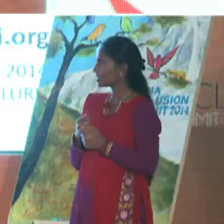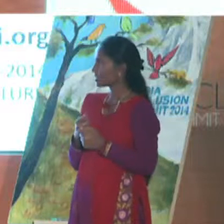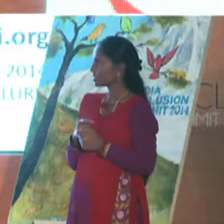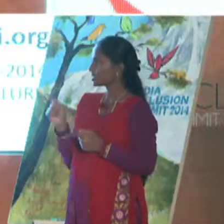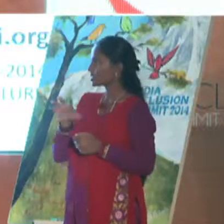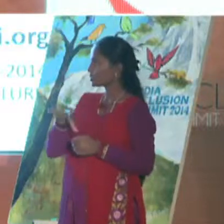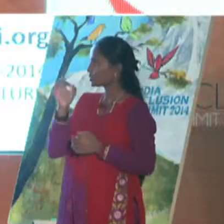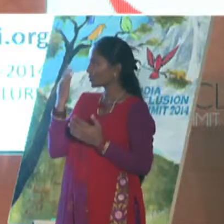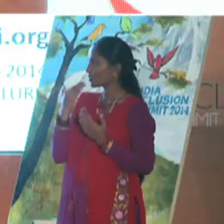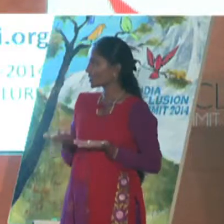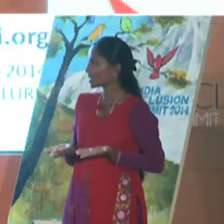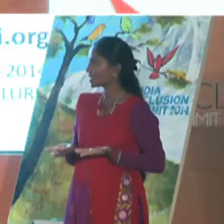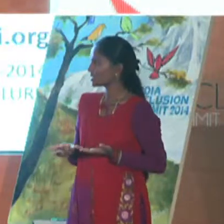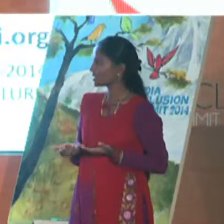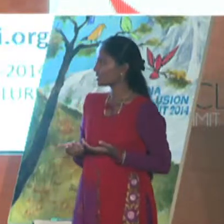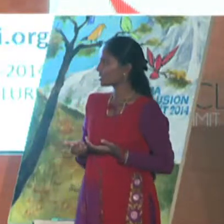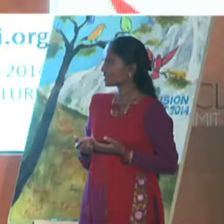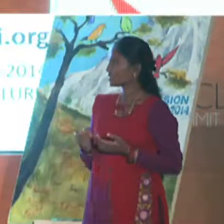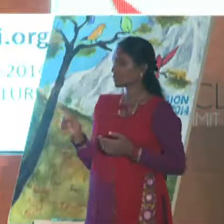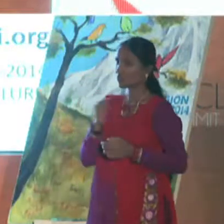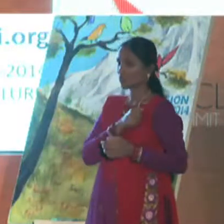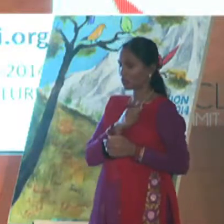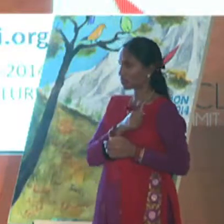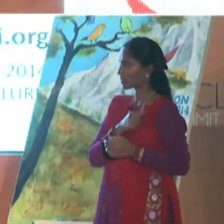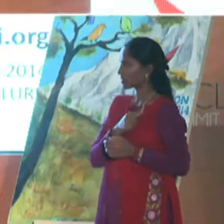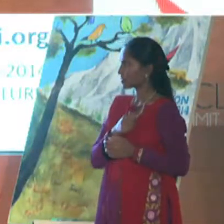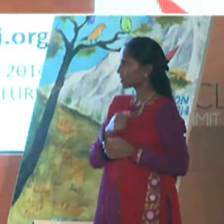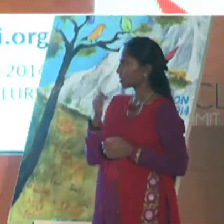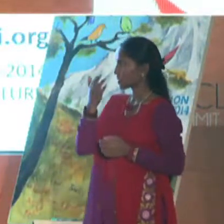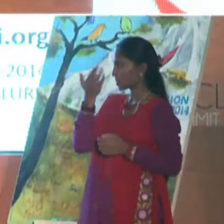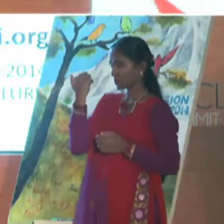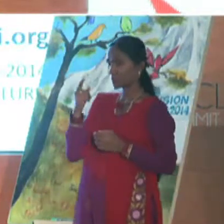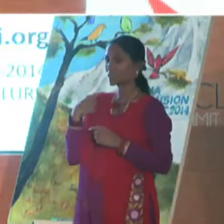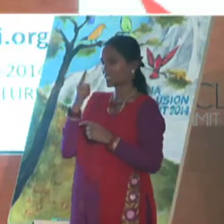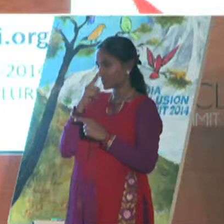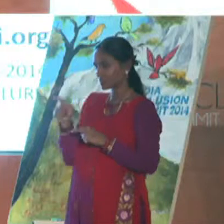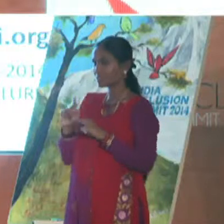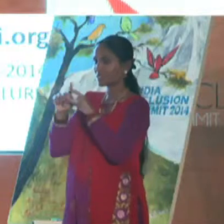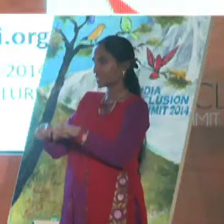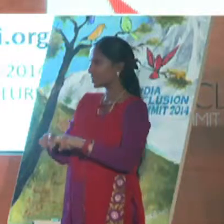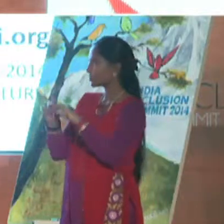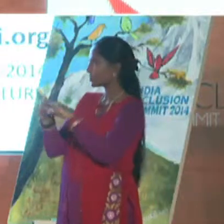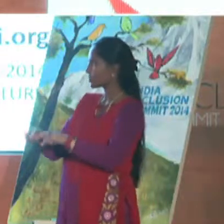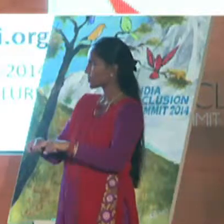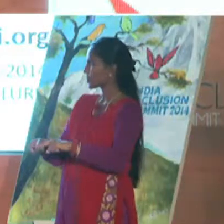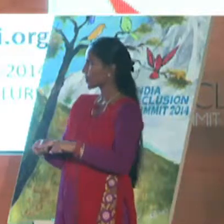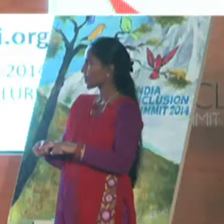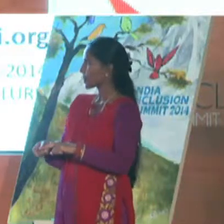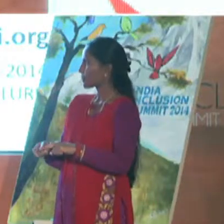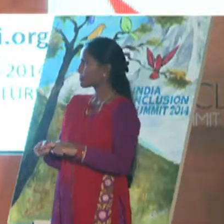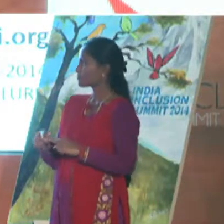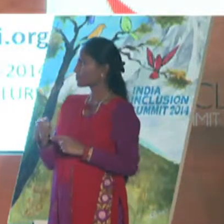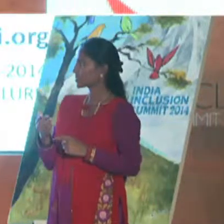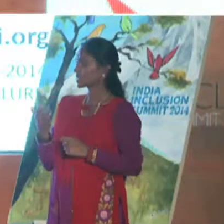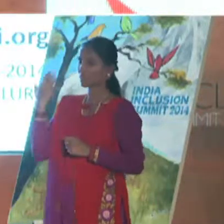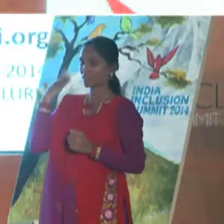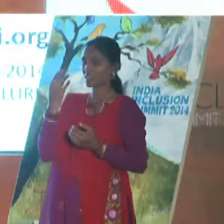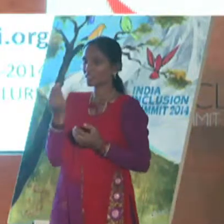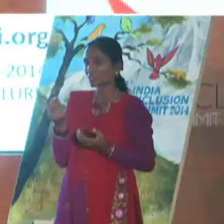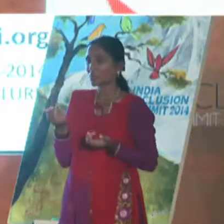blind kids that were locked away in dark rooms. Because in Tibet, it's believed that if you have done something wrong in your past